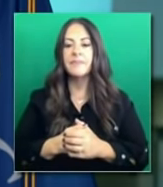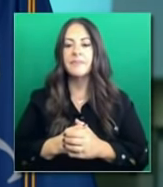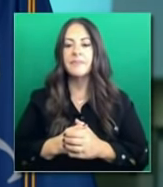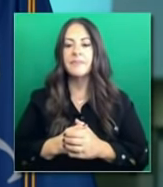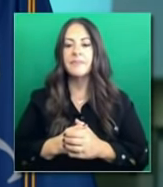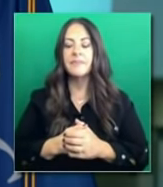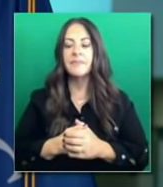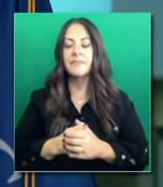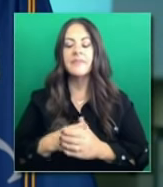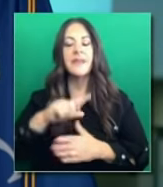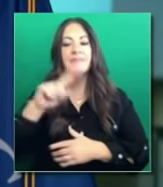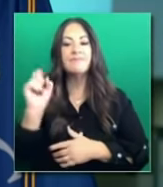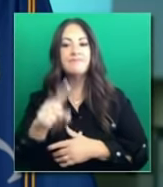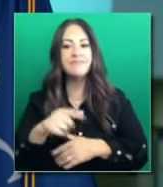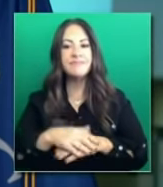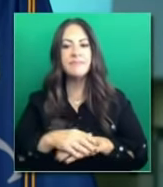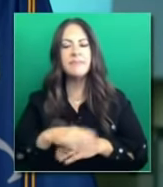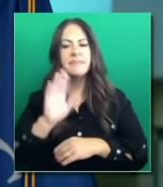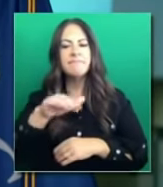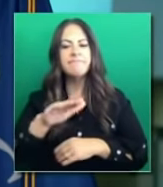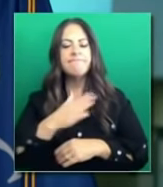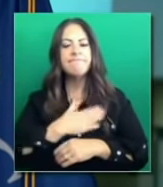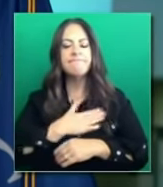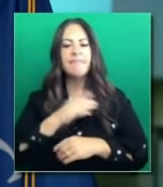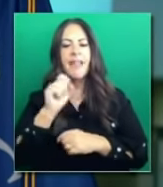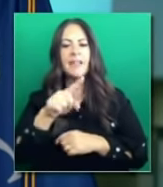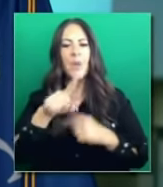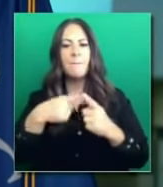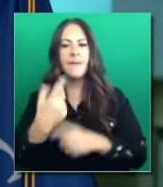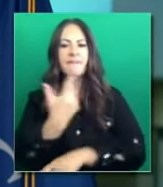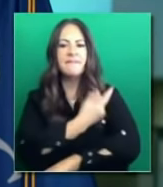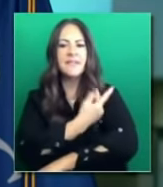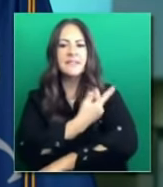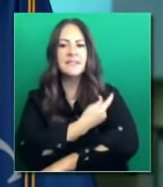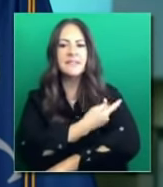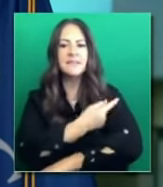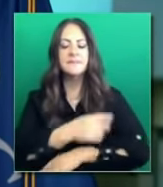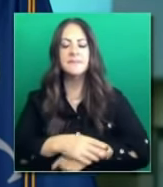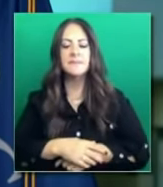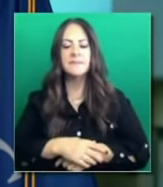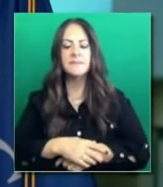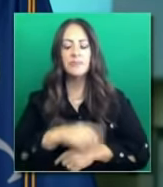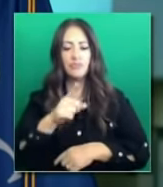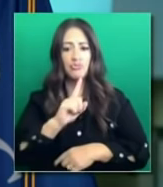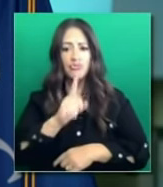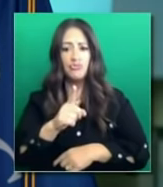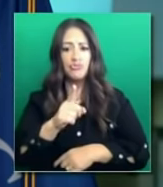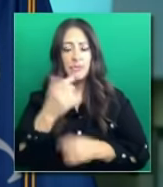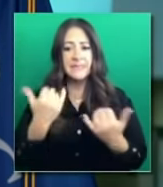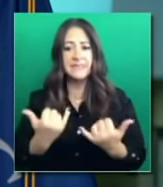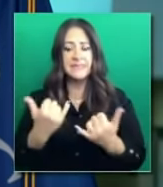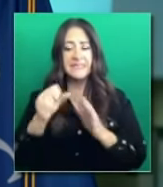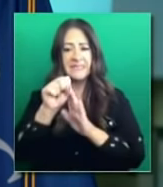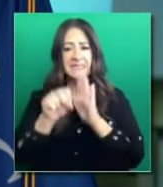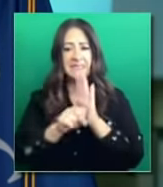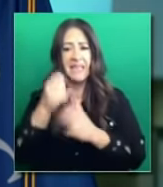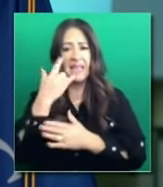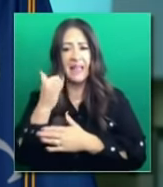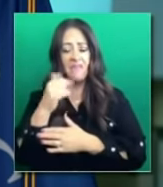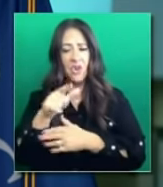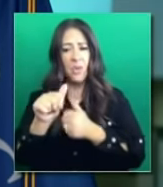Hi, Governor. My question is about vaccines. Are you concerned that the state is falling behind schedule in terms